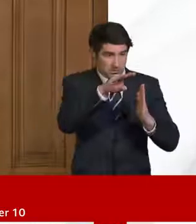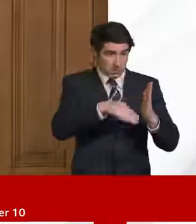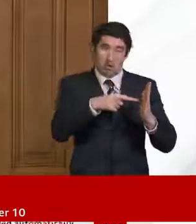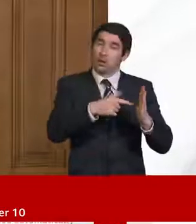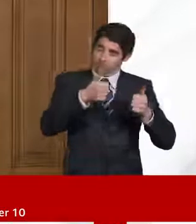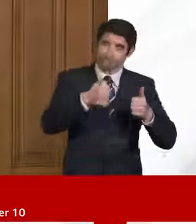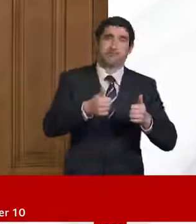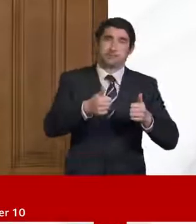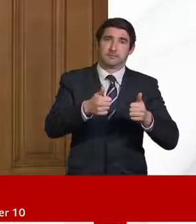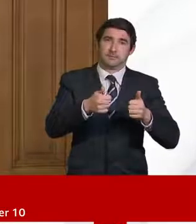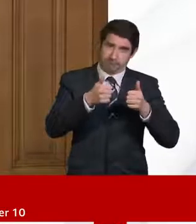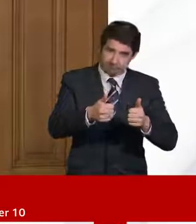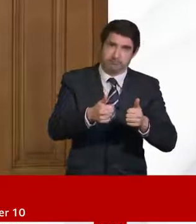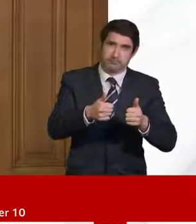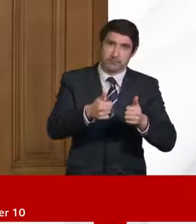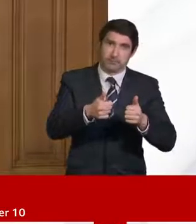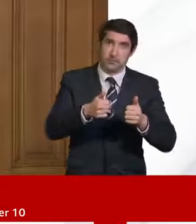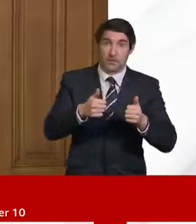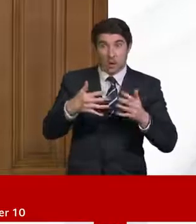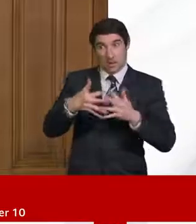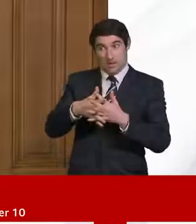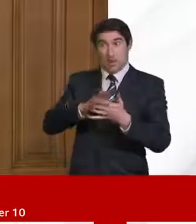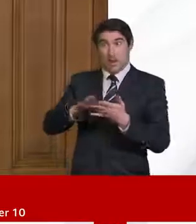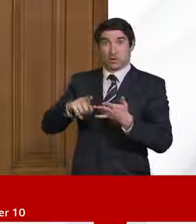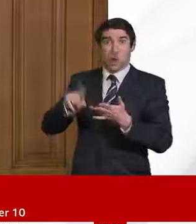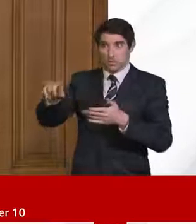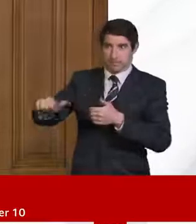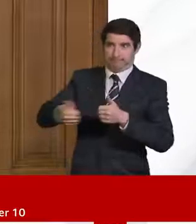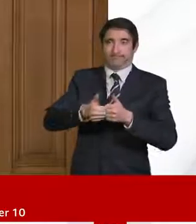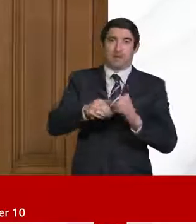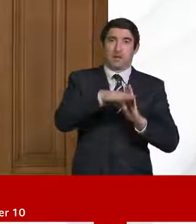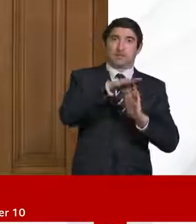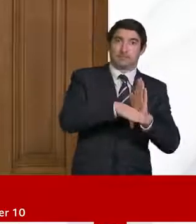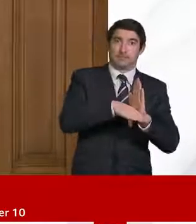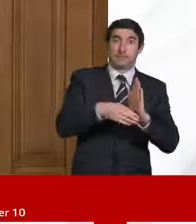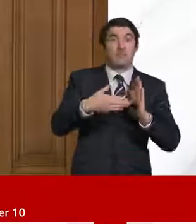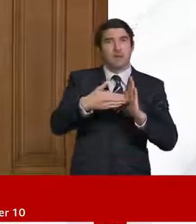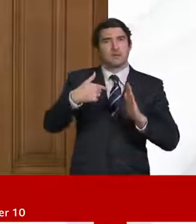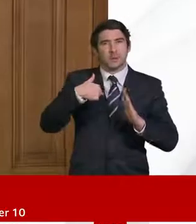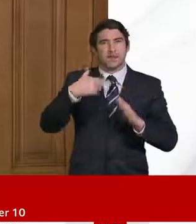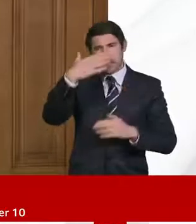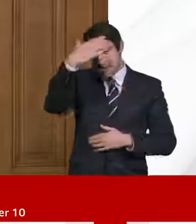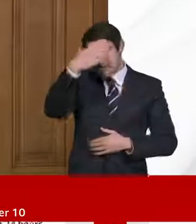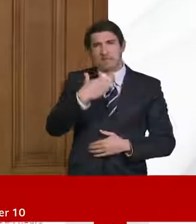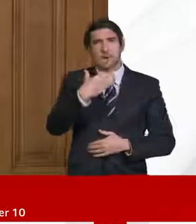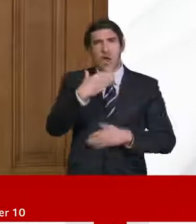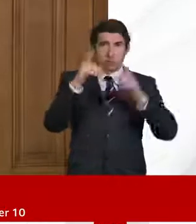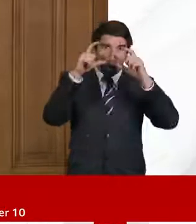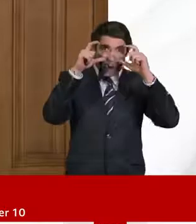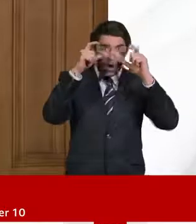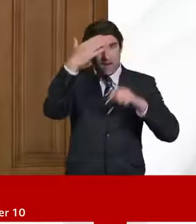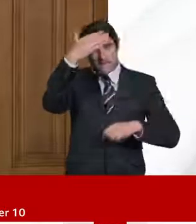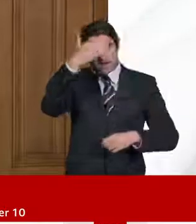was a report by Tricia Greenhalgh around face masks, which was also very supportive of the position we have. So we are continuously